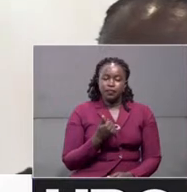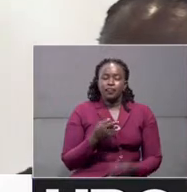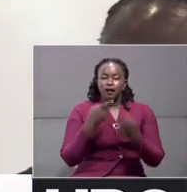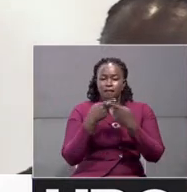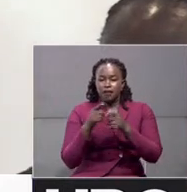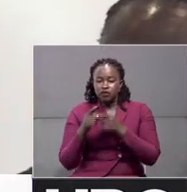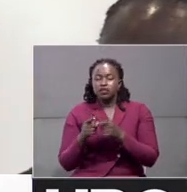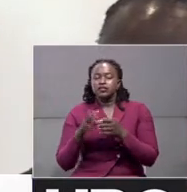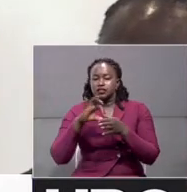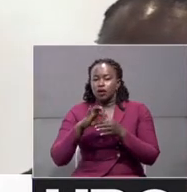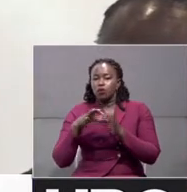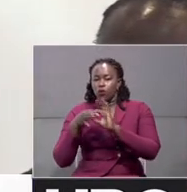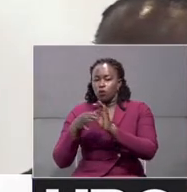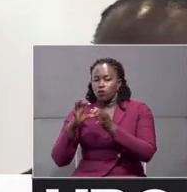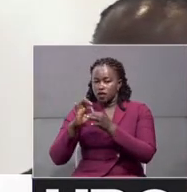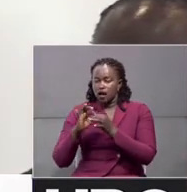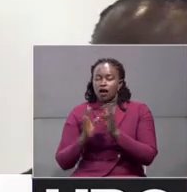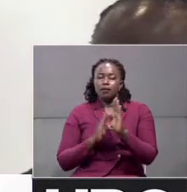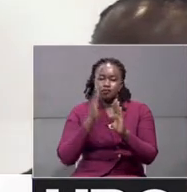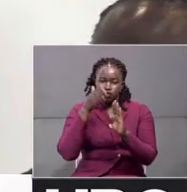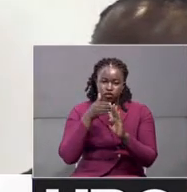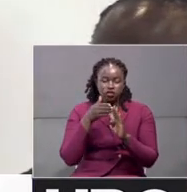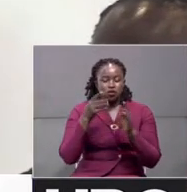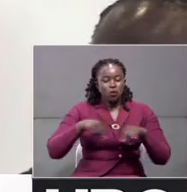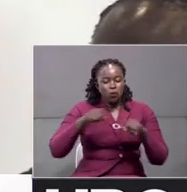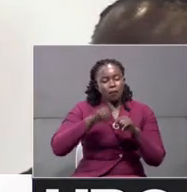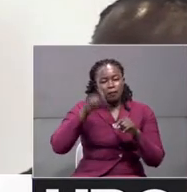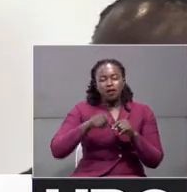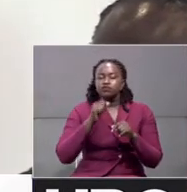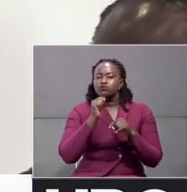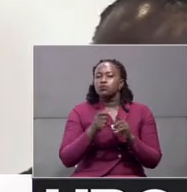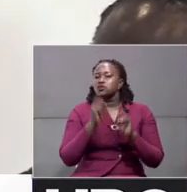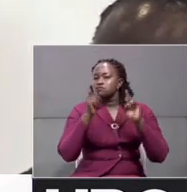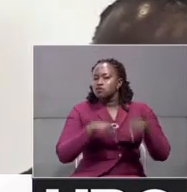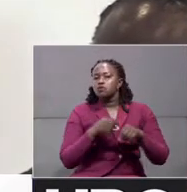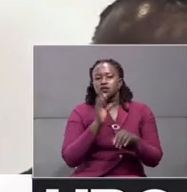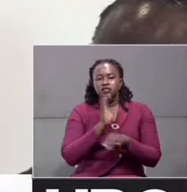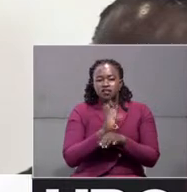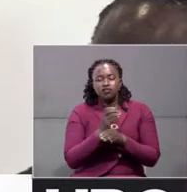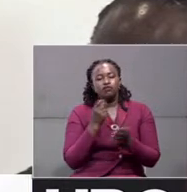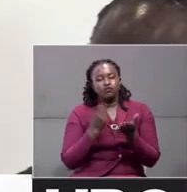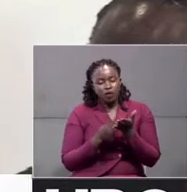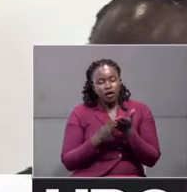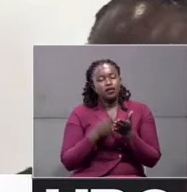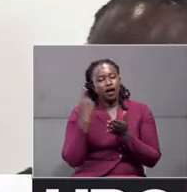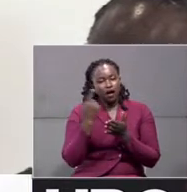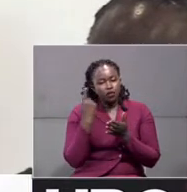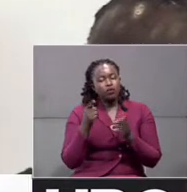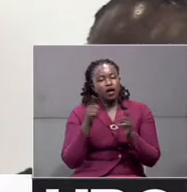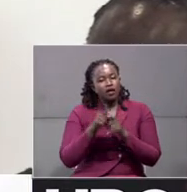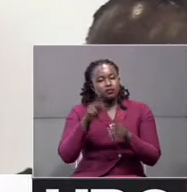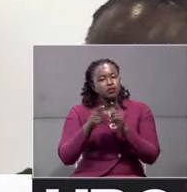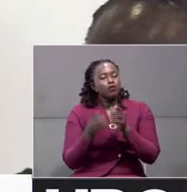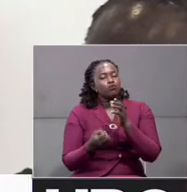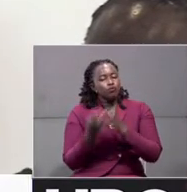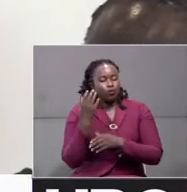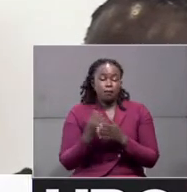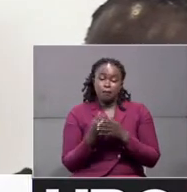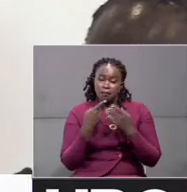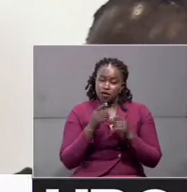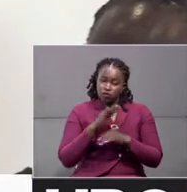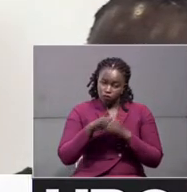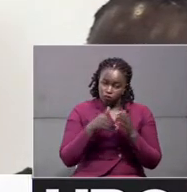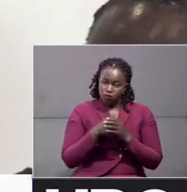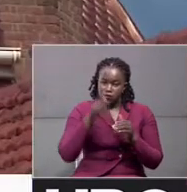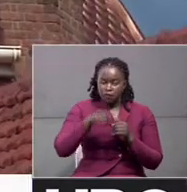multi-stakeholder approach. In other words, we shouldn't leave it to Church of Uganda alone as the initiators, but all of us